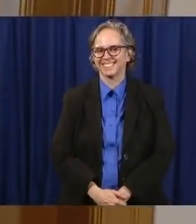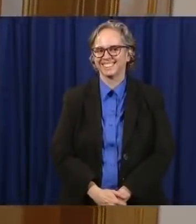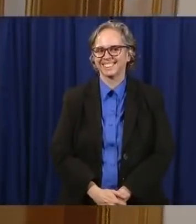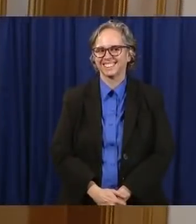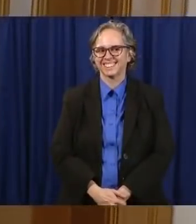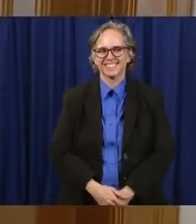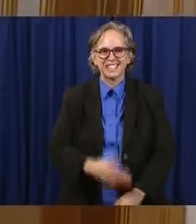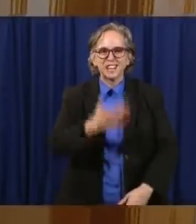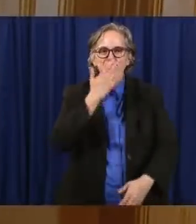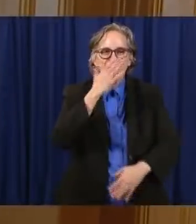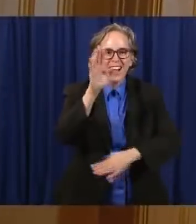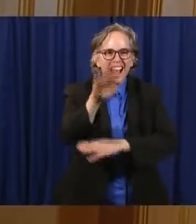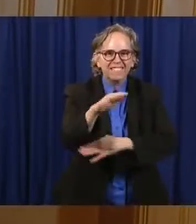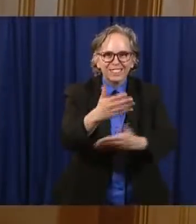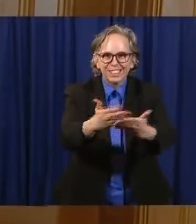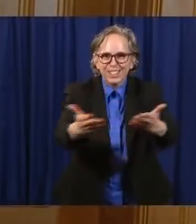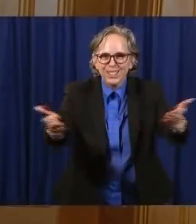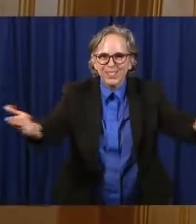Afternoon, everyone.